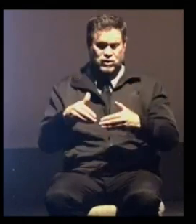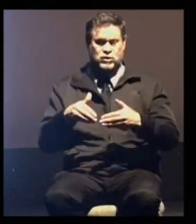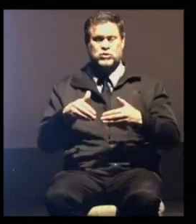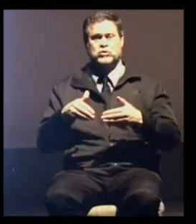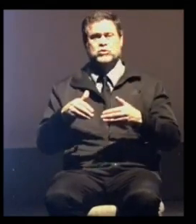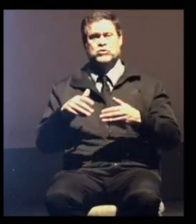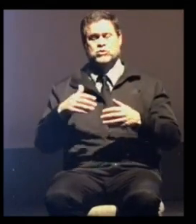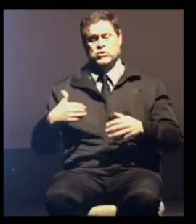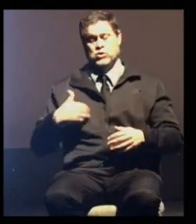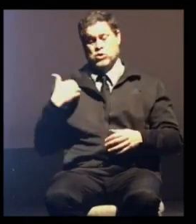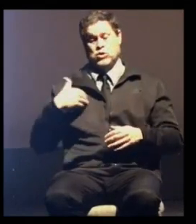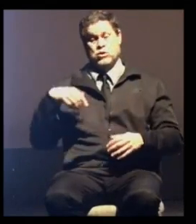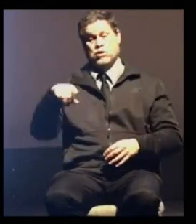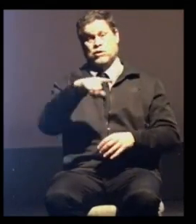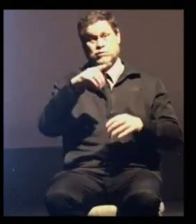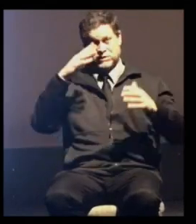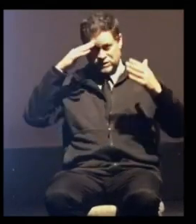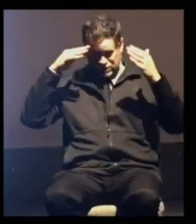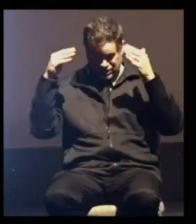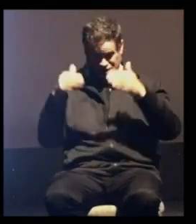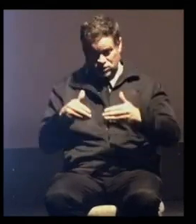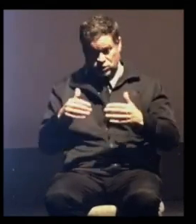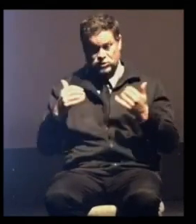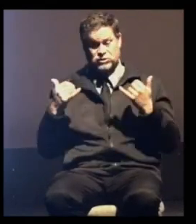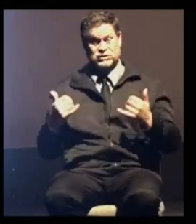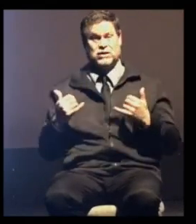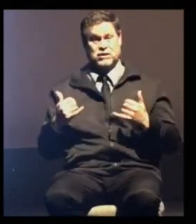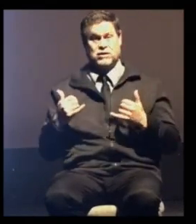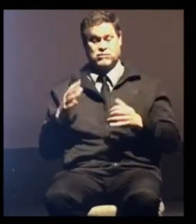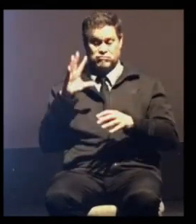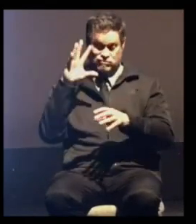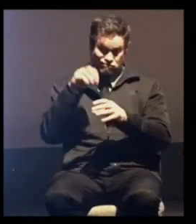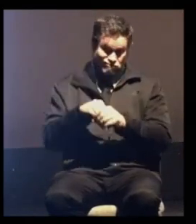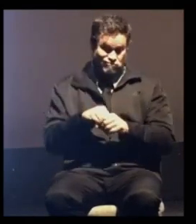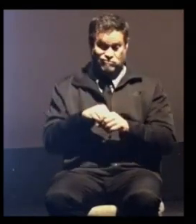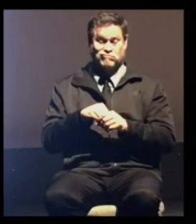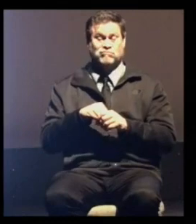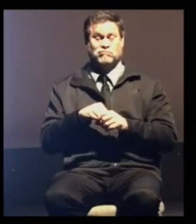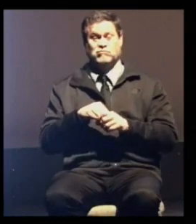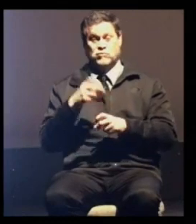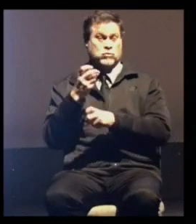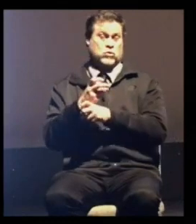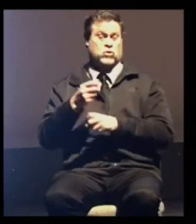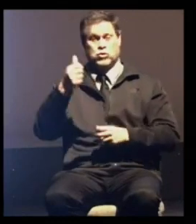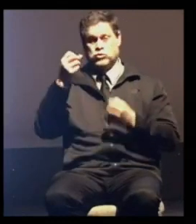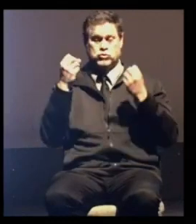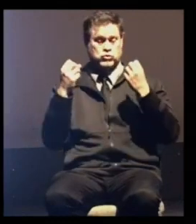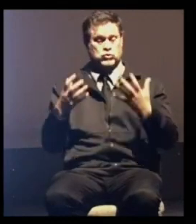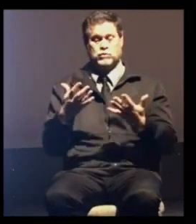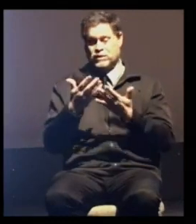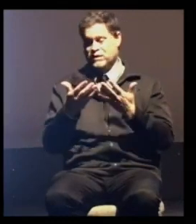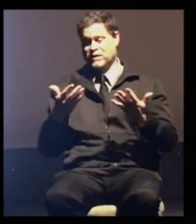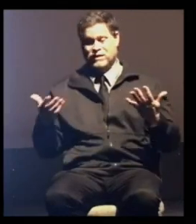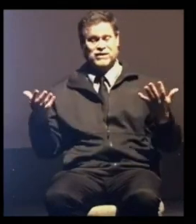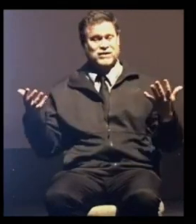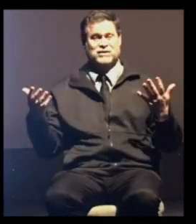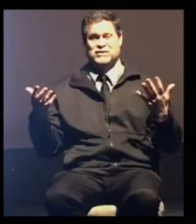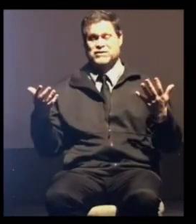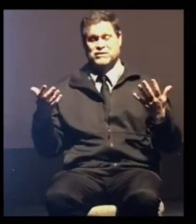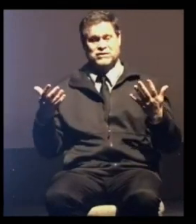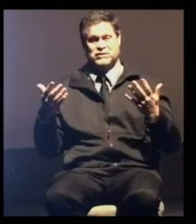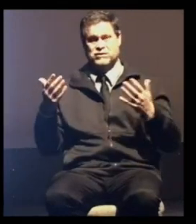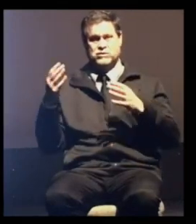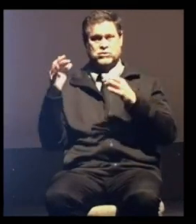young guys to be engaged now than ever because there's so many other things that can